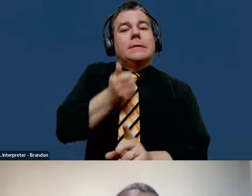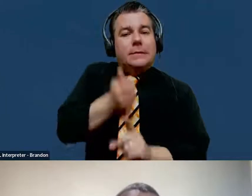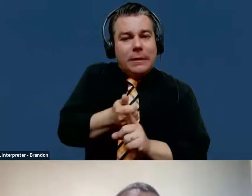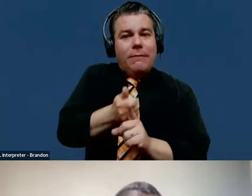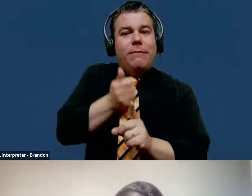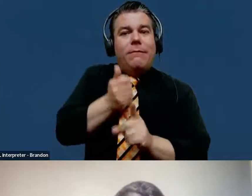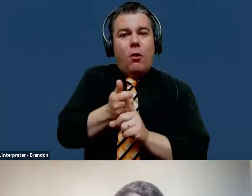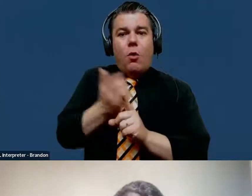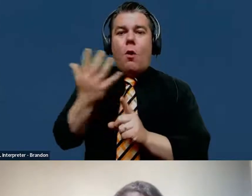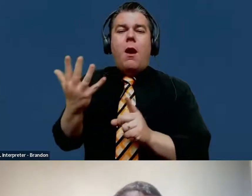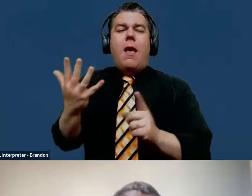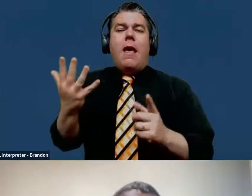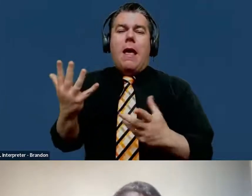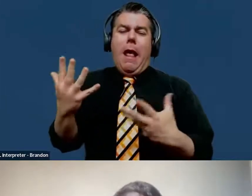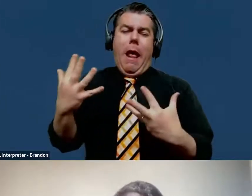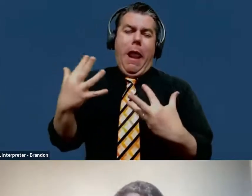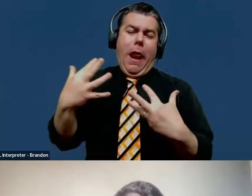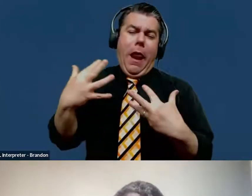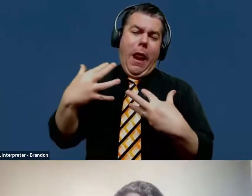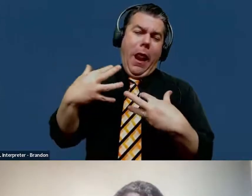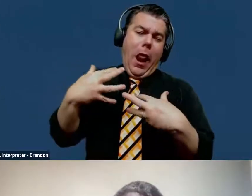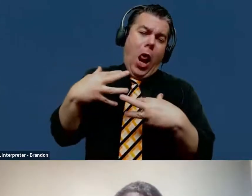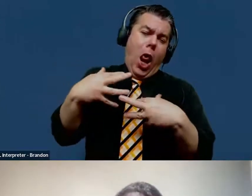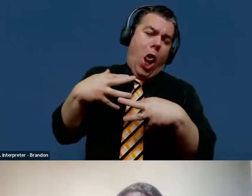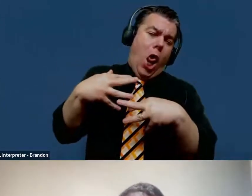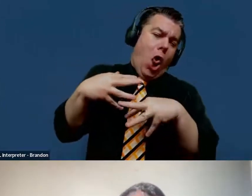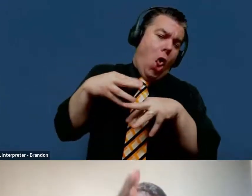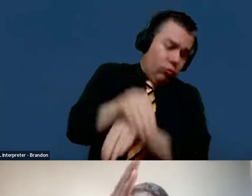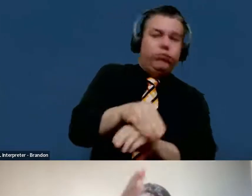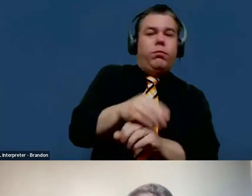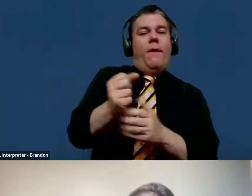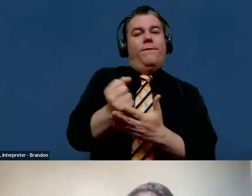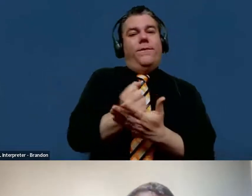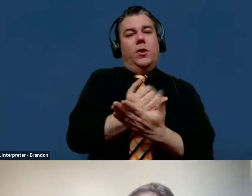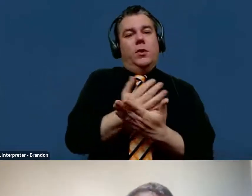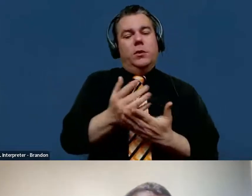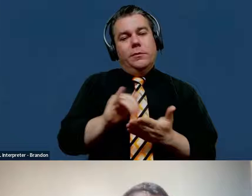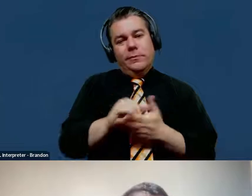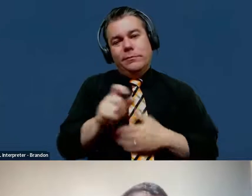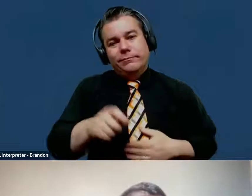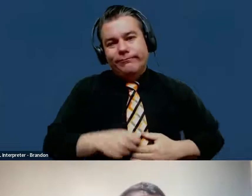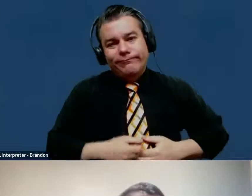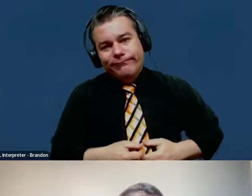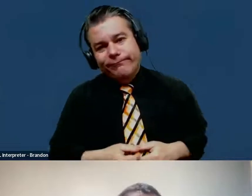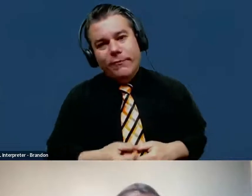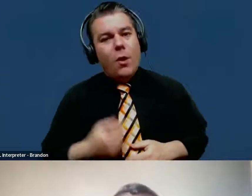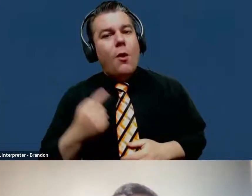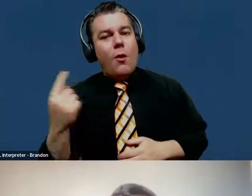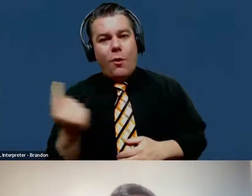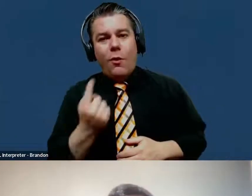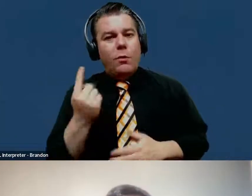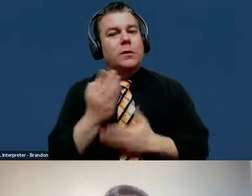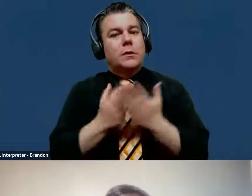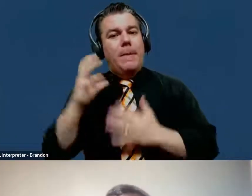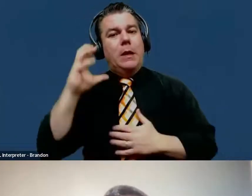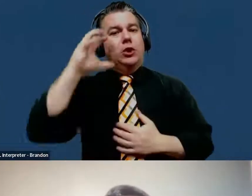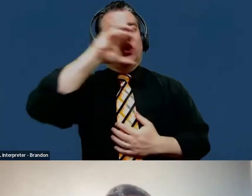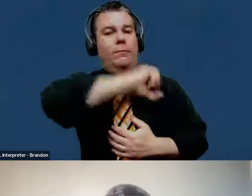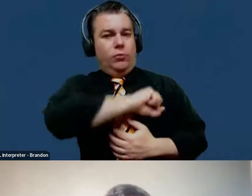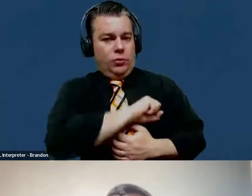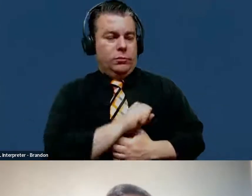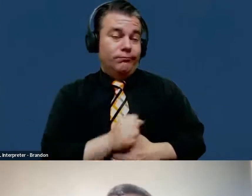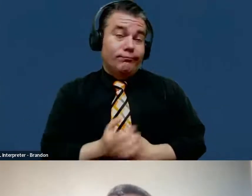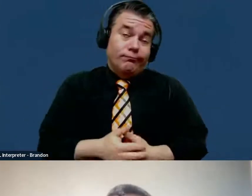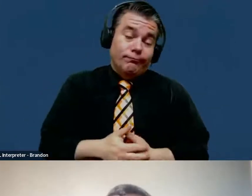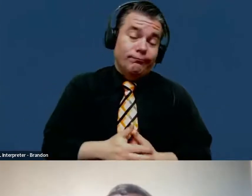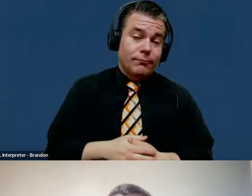integrate everything that need to be integrated. There is always assumption that we make. That is why I've been